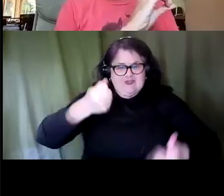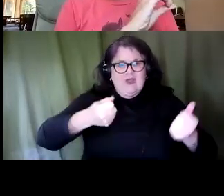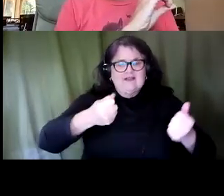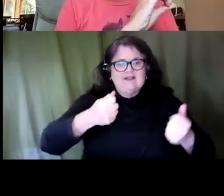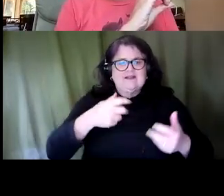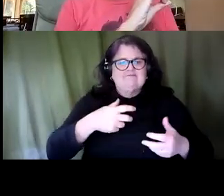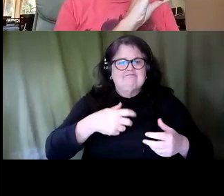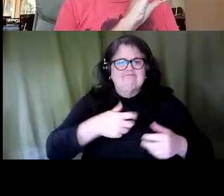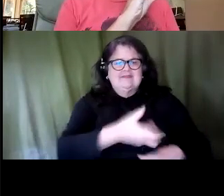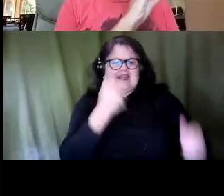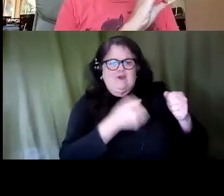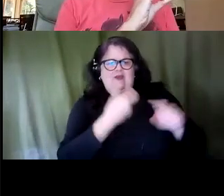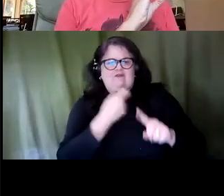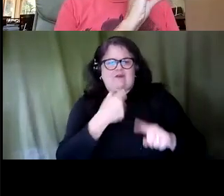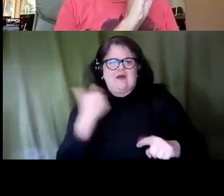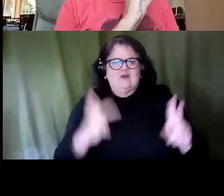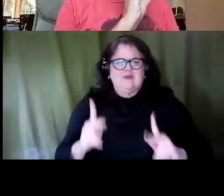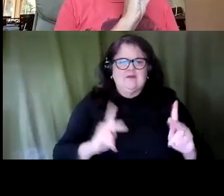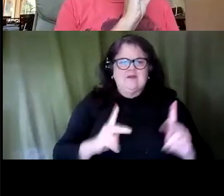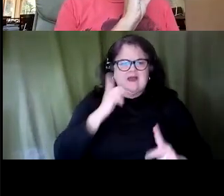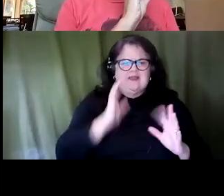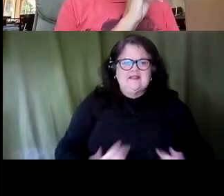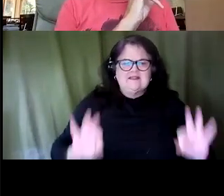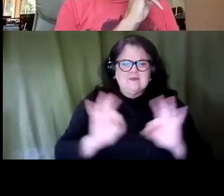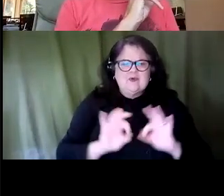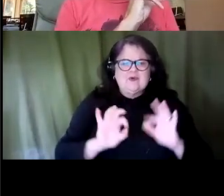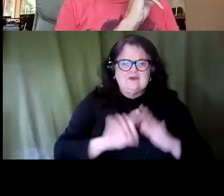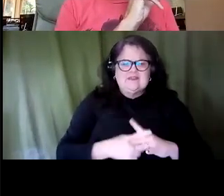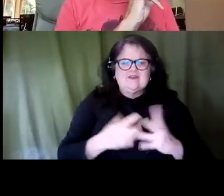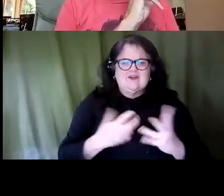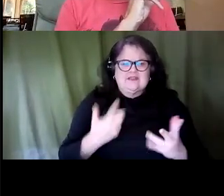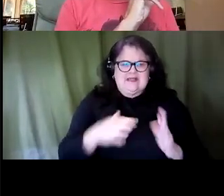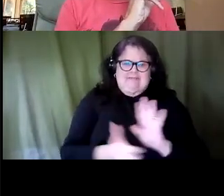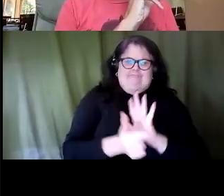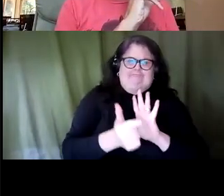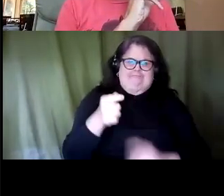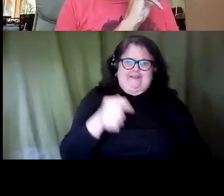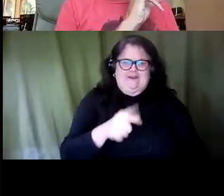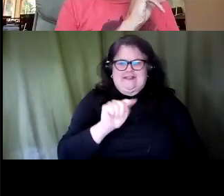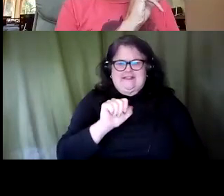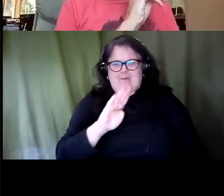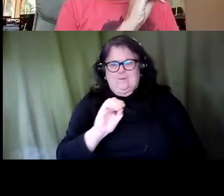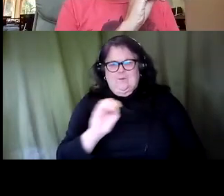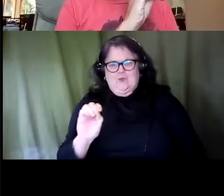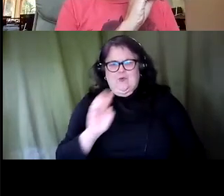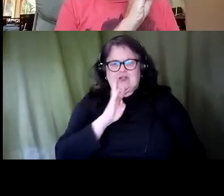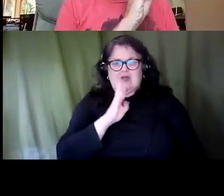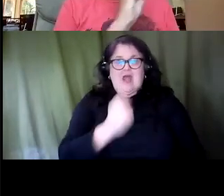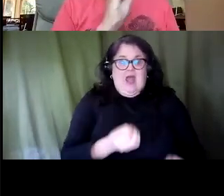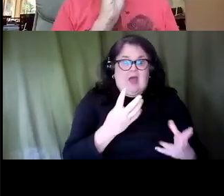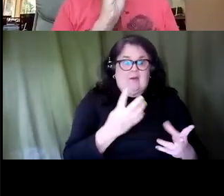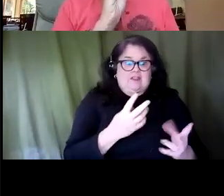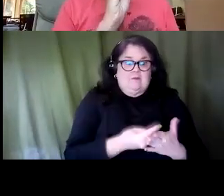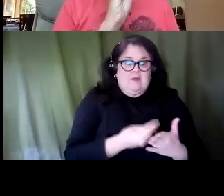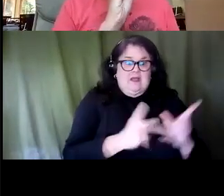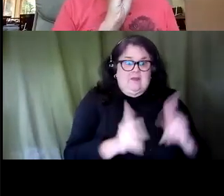from others? So I think it's important to start, and this is kind of taboo in our culture, right? It's talking about how much money do people have, but there's